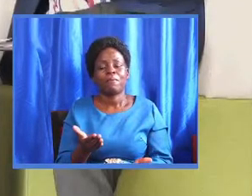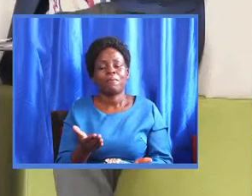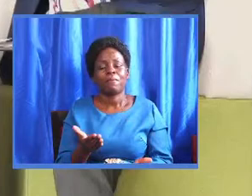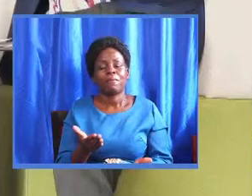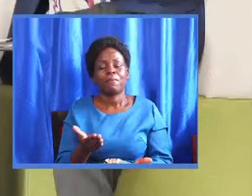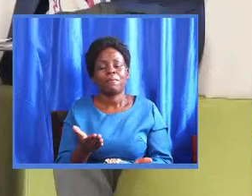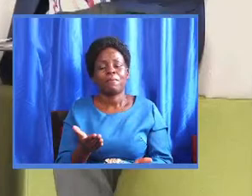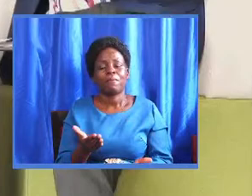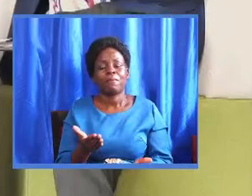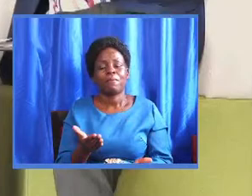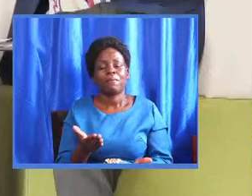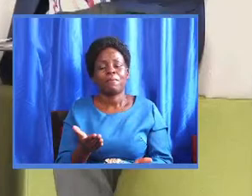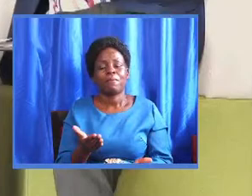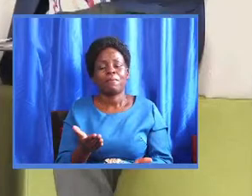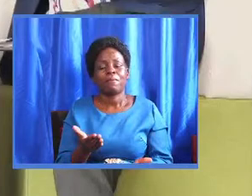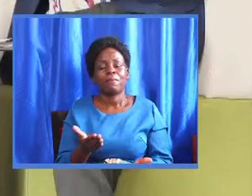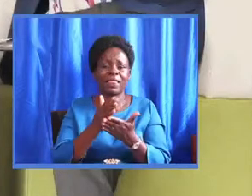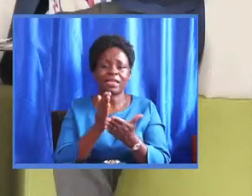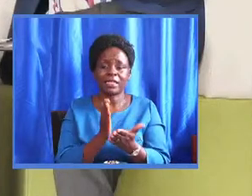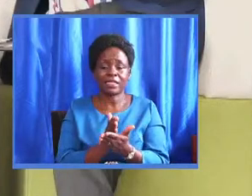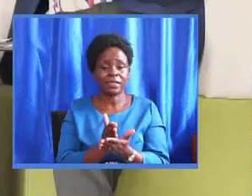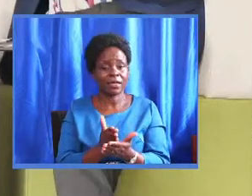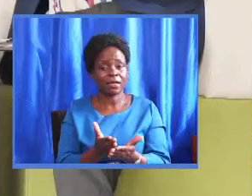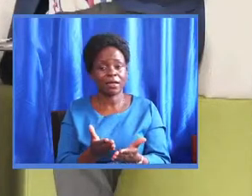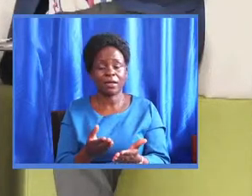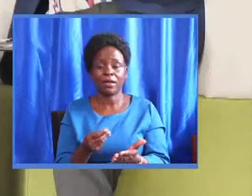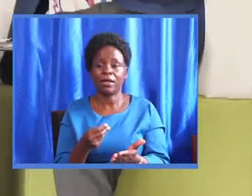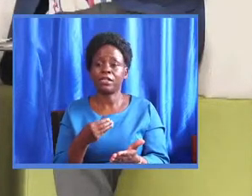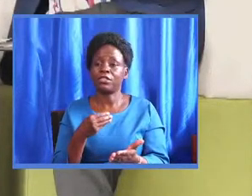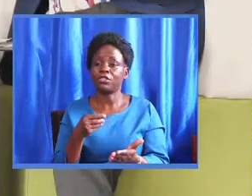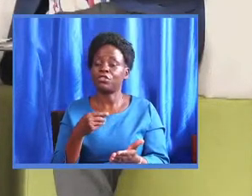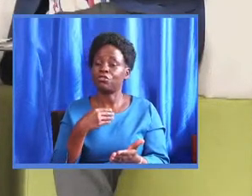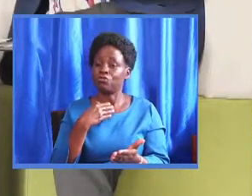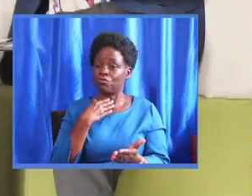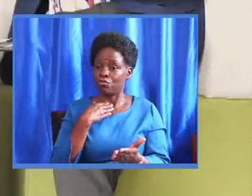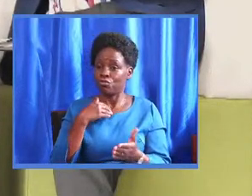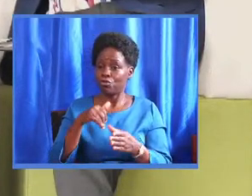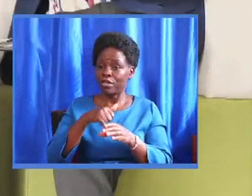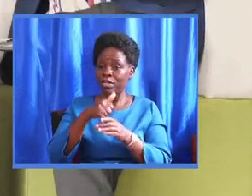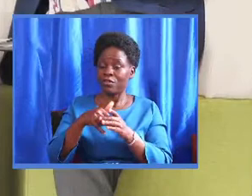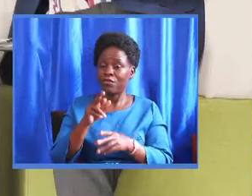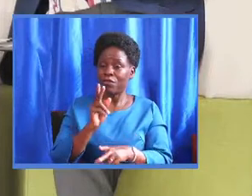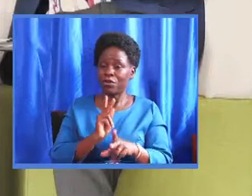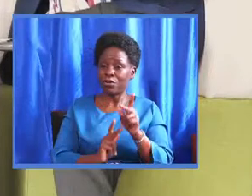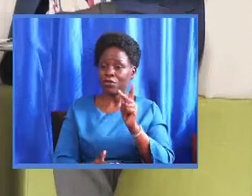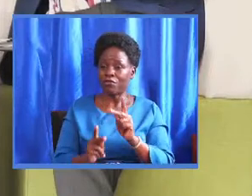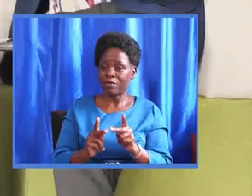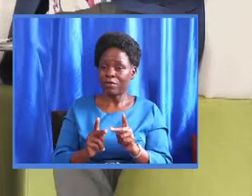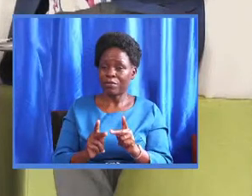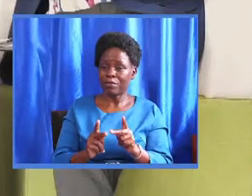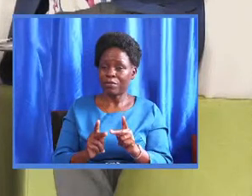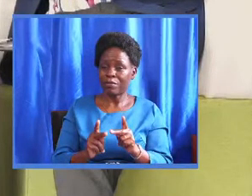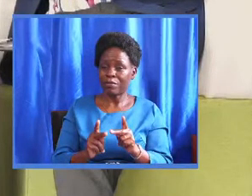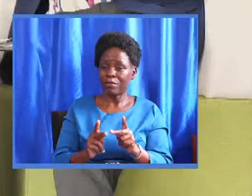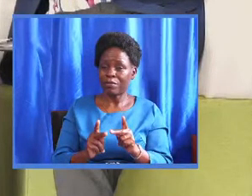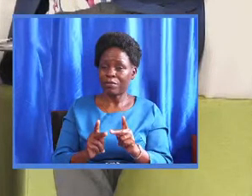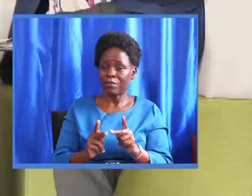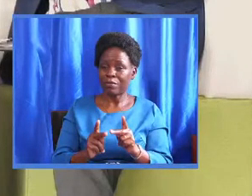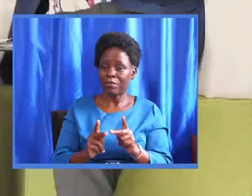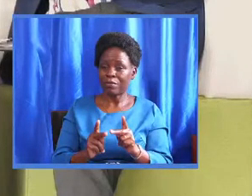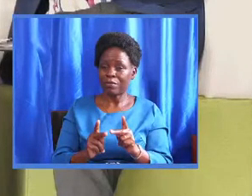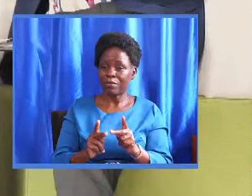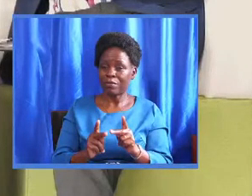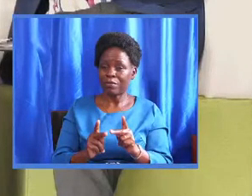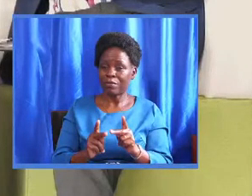if you are in that sector and you also employ people, they are also subjected to pay as you earn,